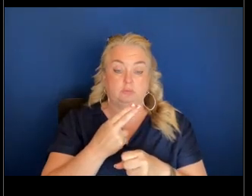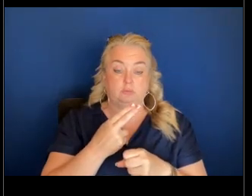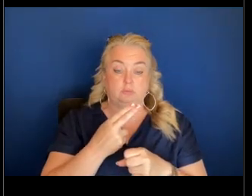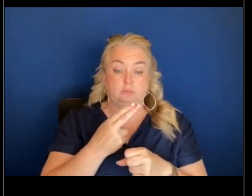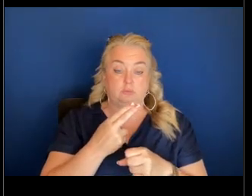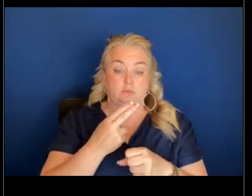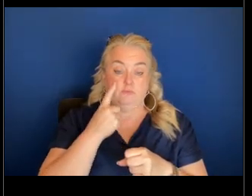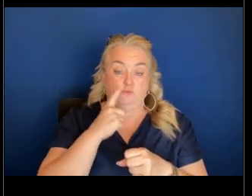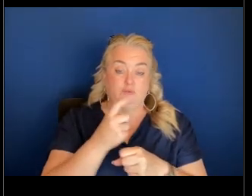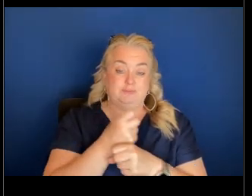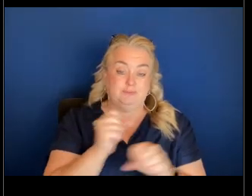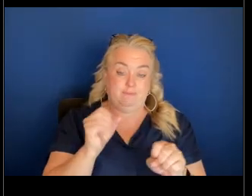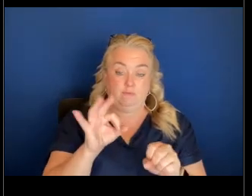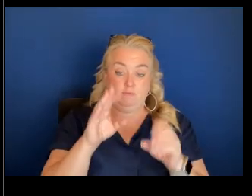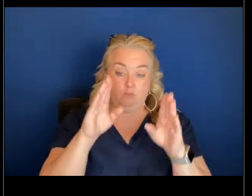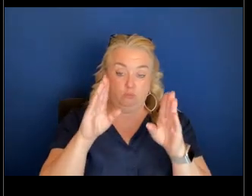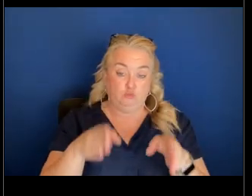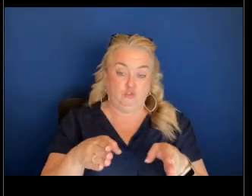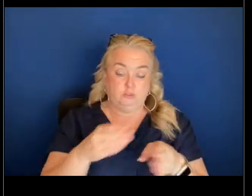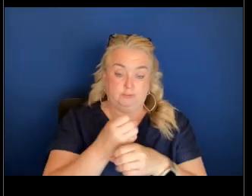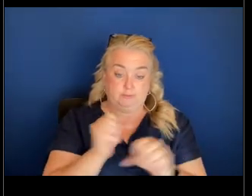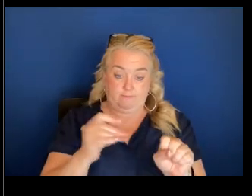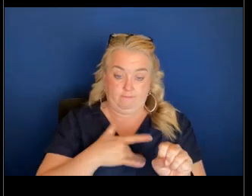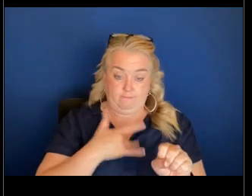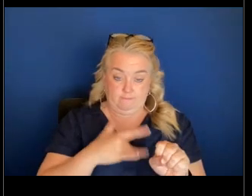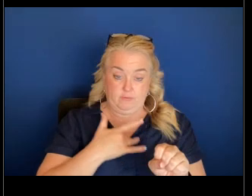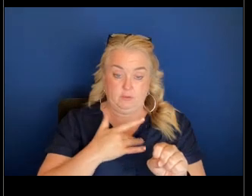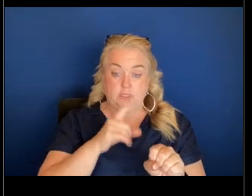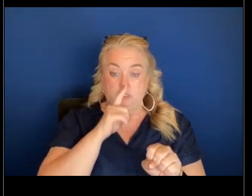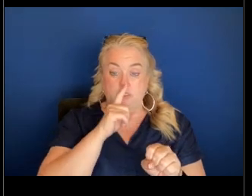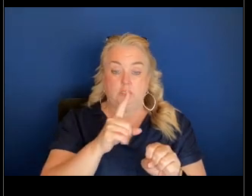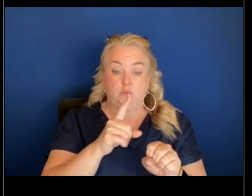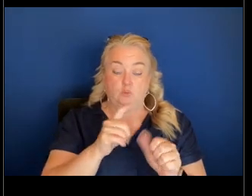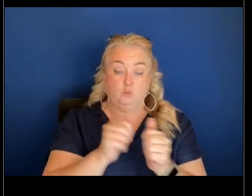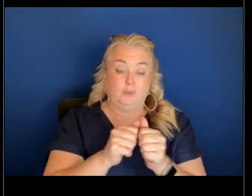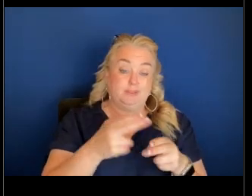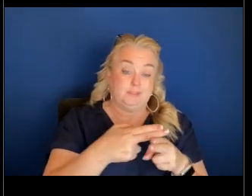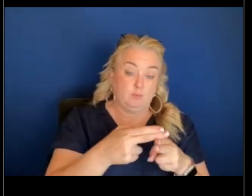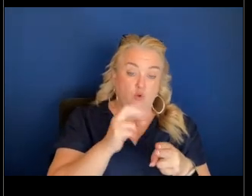use and safety of a person with a temporary or permanent disability.